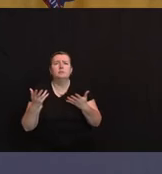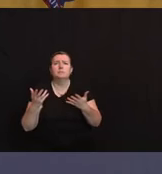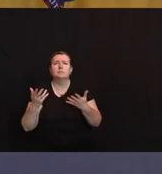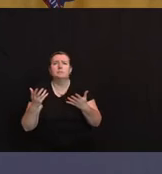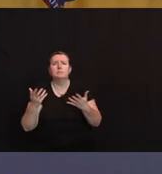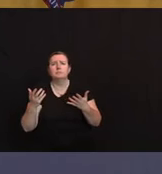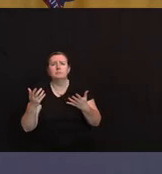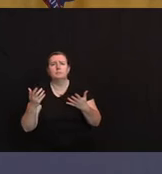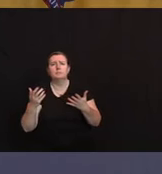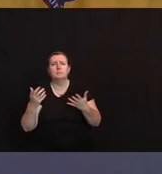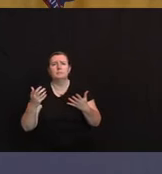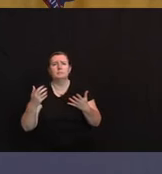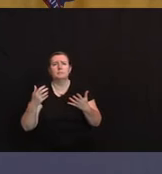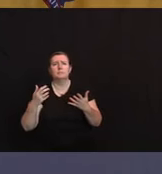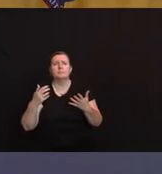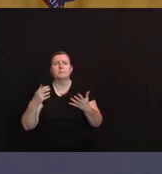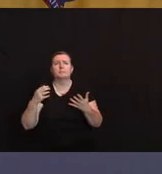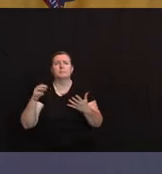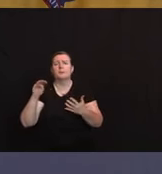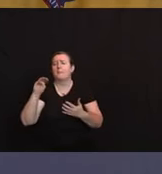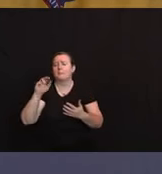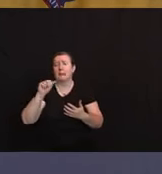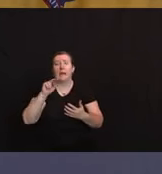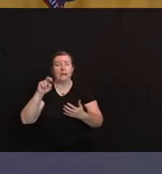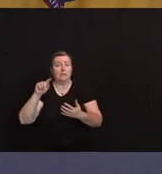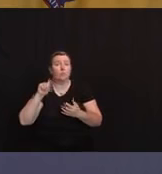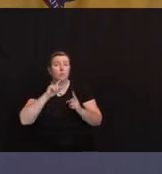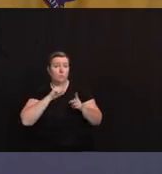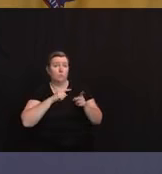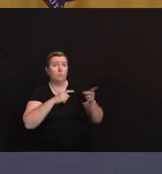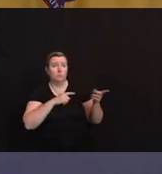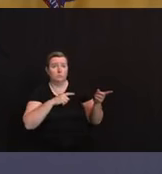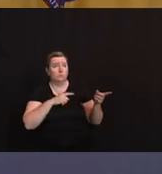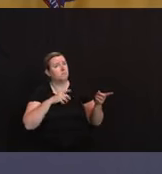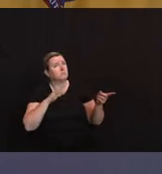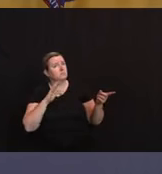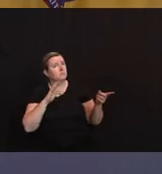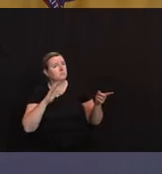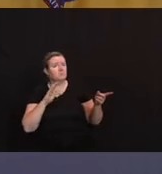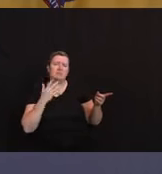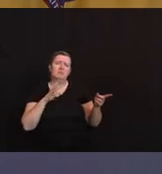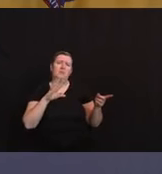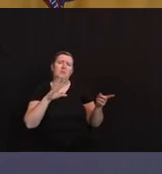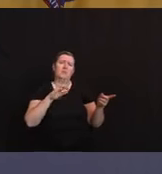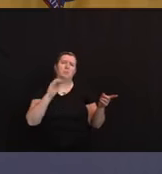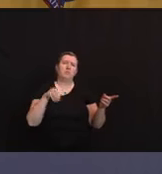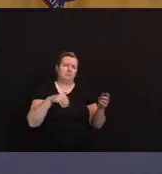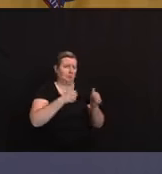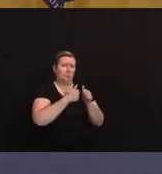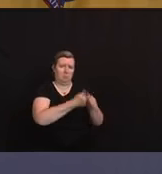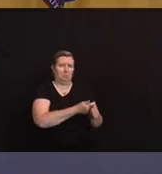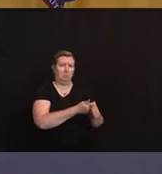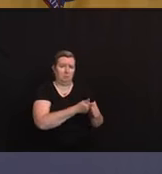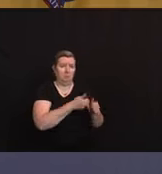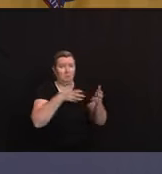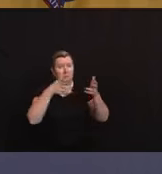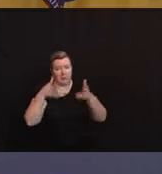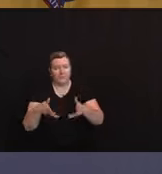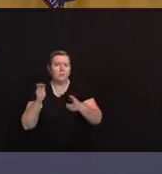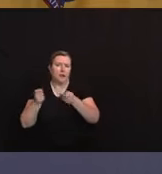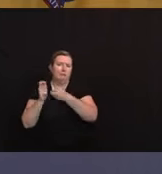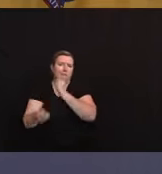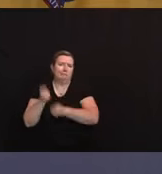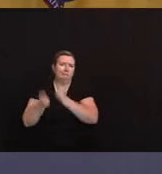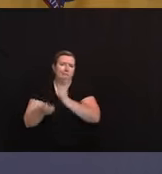recommendations, and I said earlier a big bulk of the rest are through statutory fixes. My answer, a